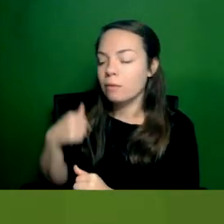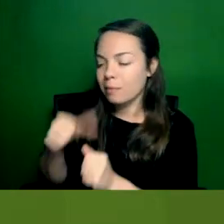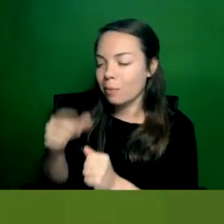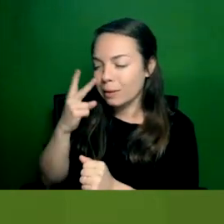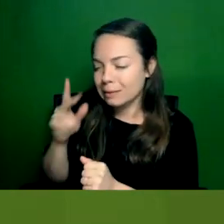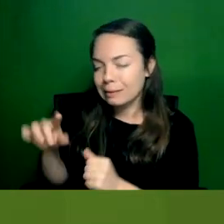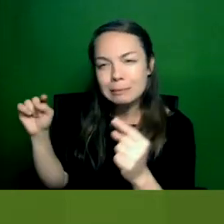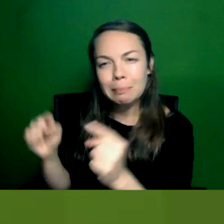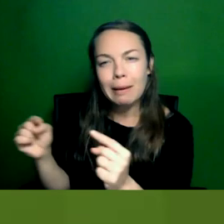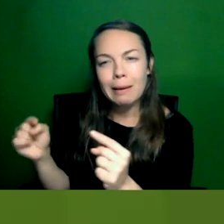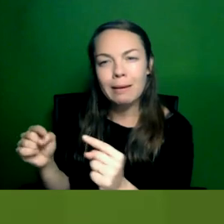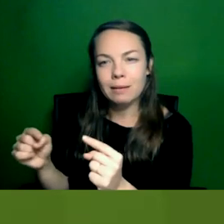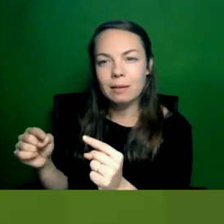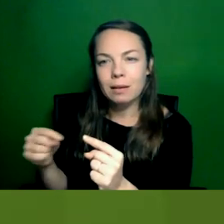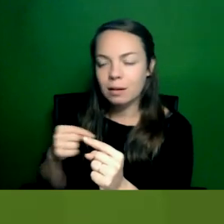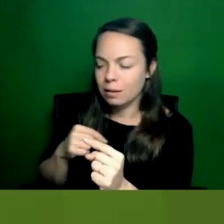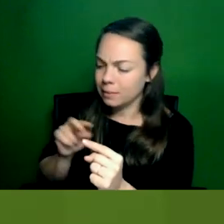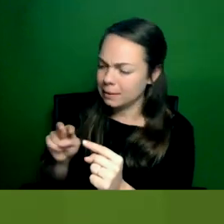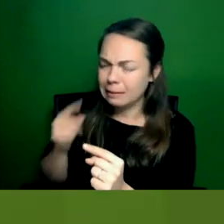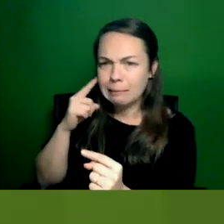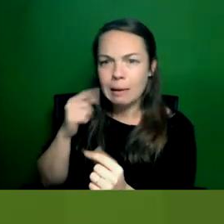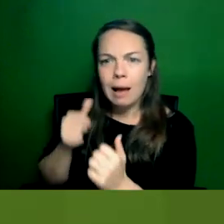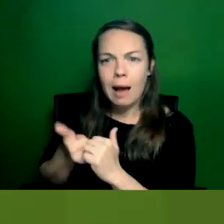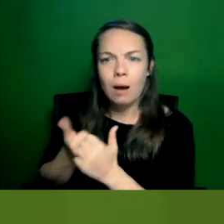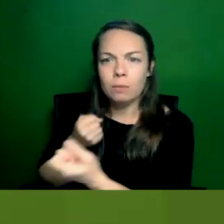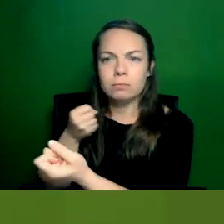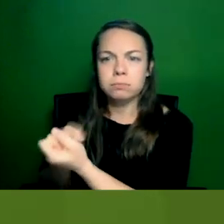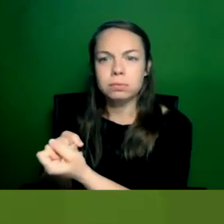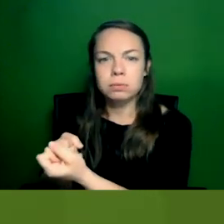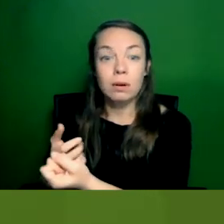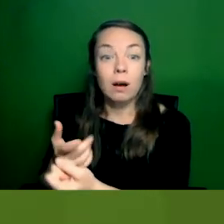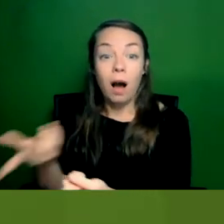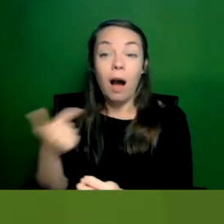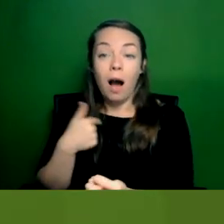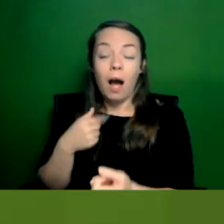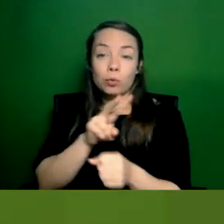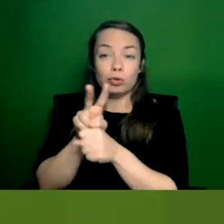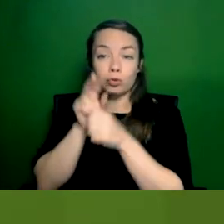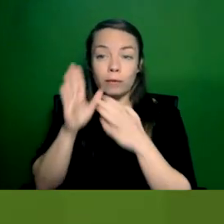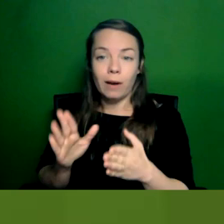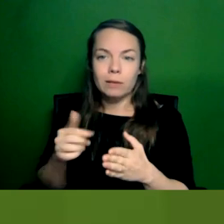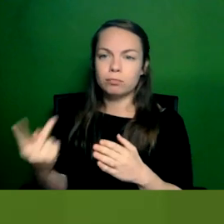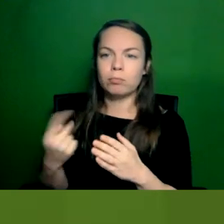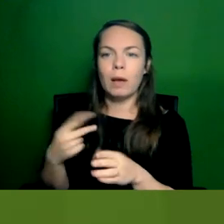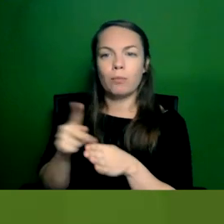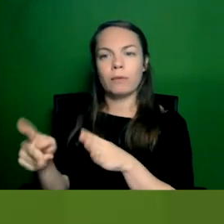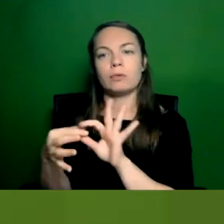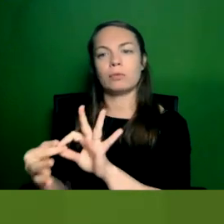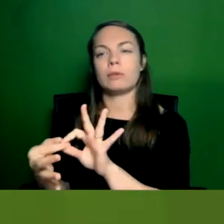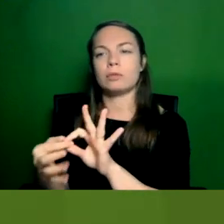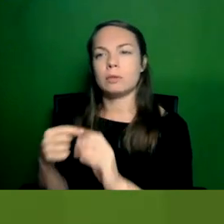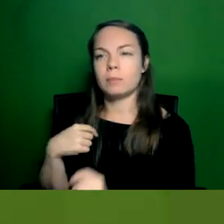And it was really hard to know how to support him. And honestly, I think myself, I supervised him. So there's a professional relationship that we had.